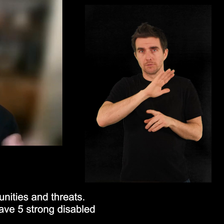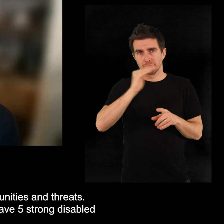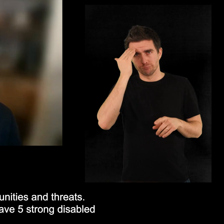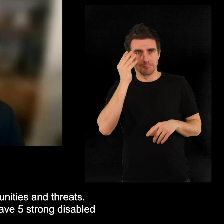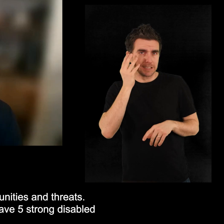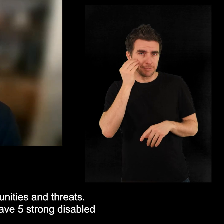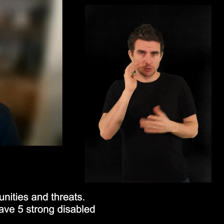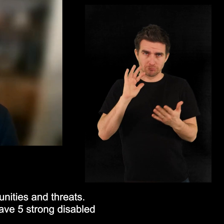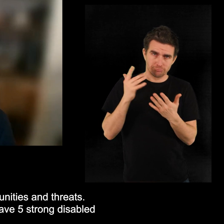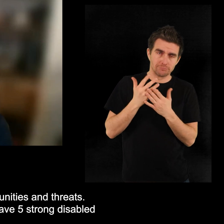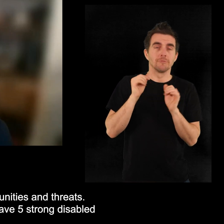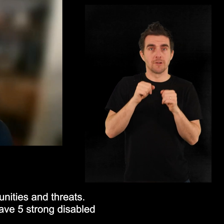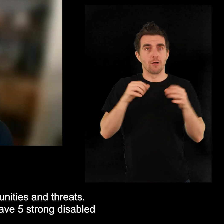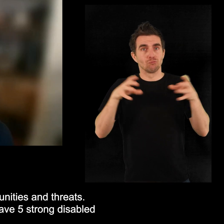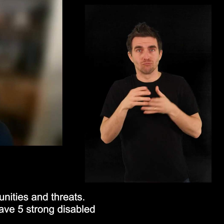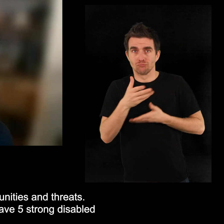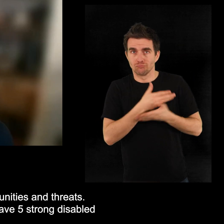threats. So